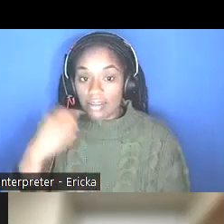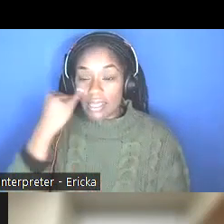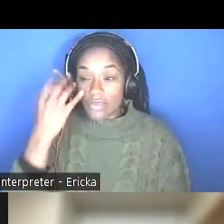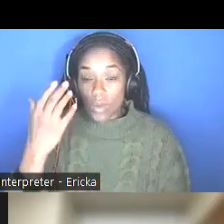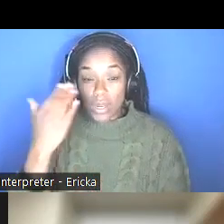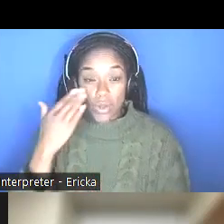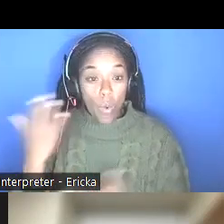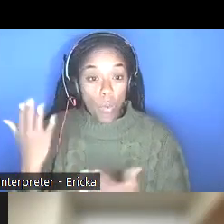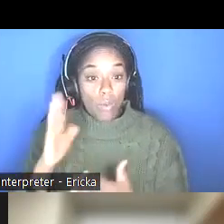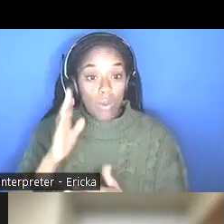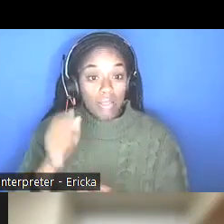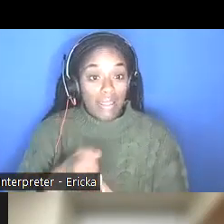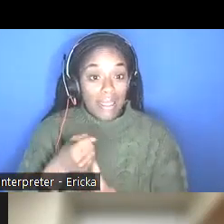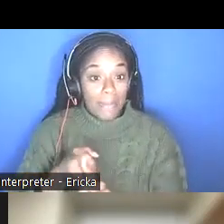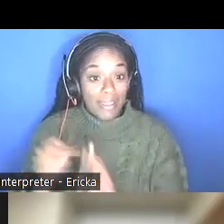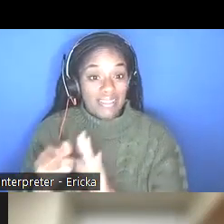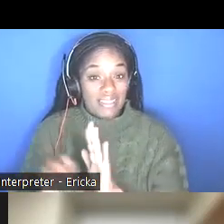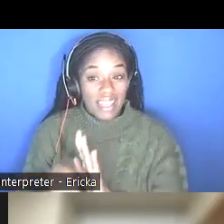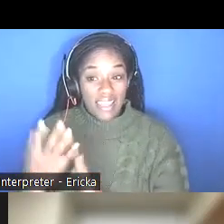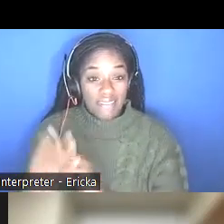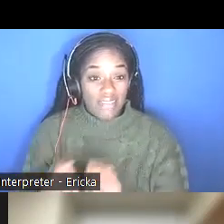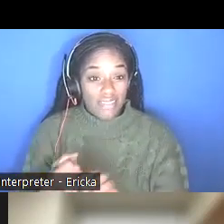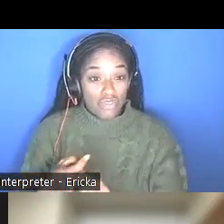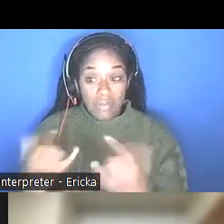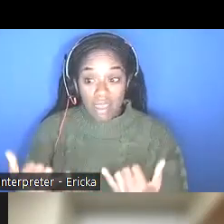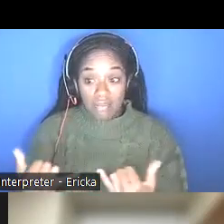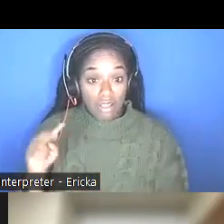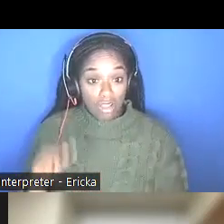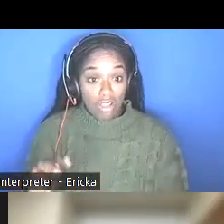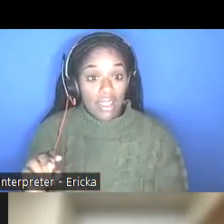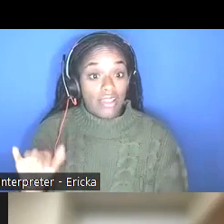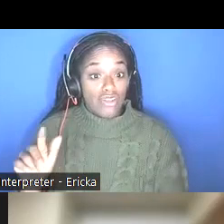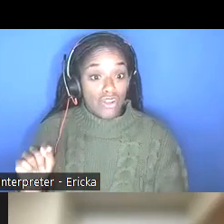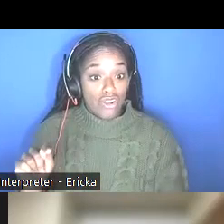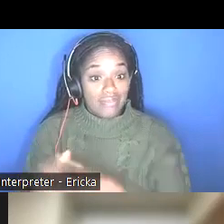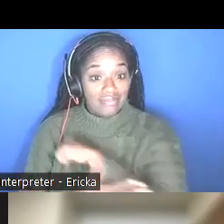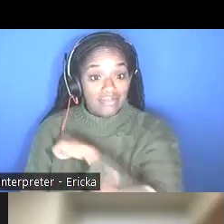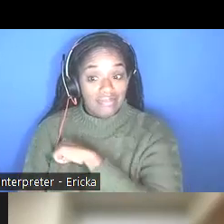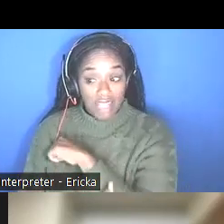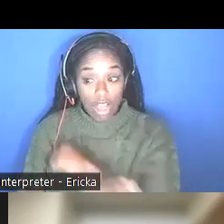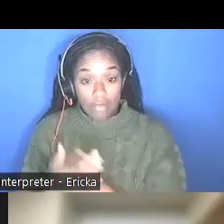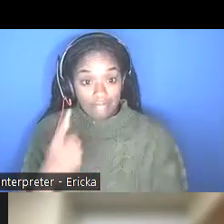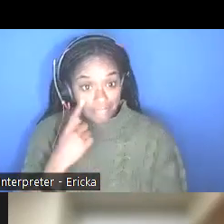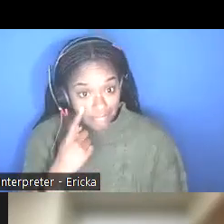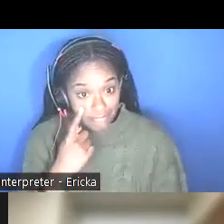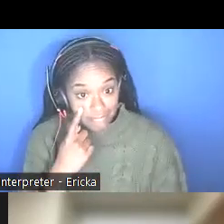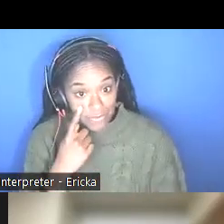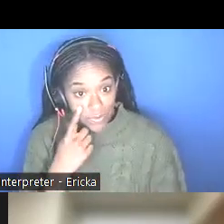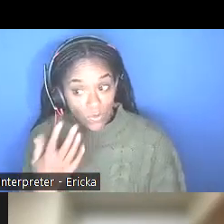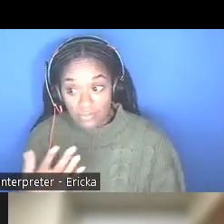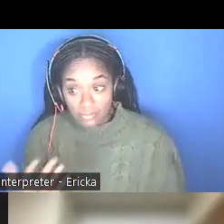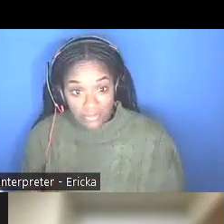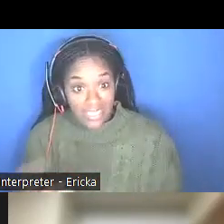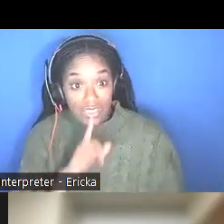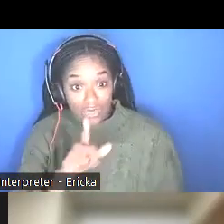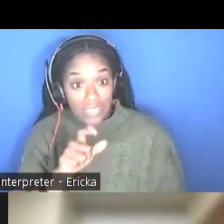impact the state 5 years from now, look at Kern County. Look at what we see, because it's in real time of what the state